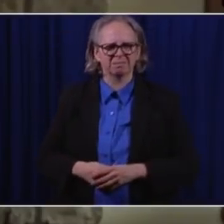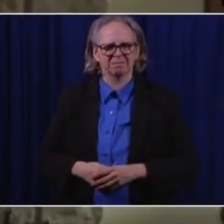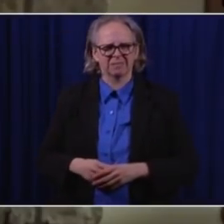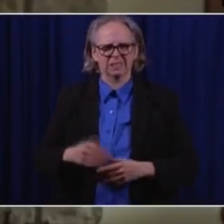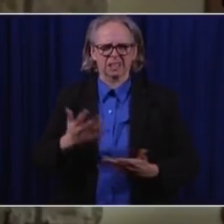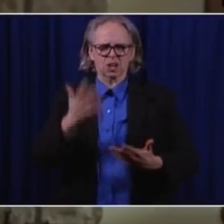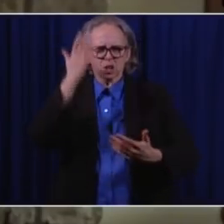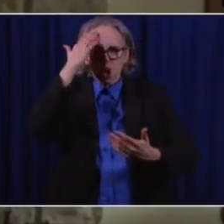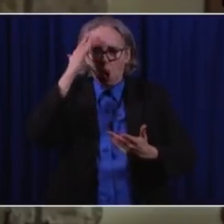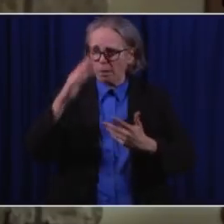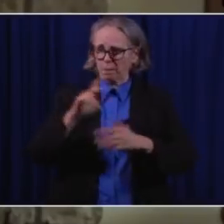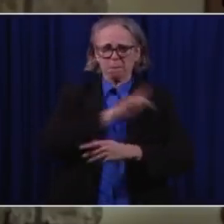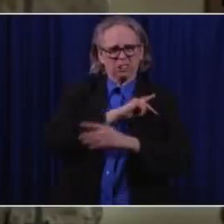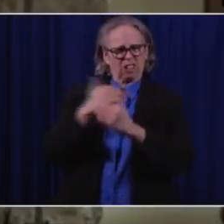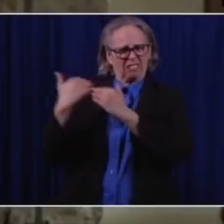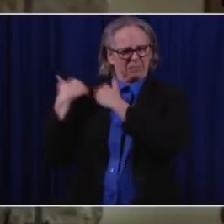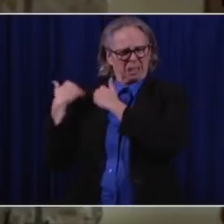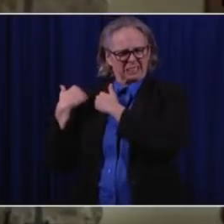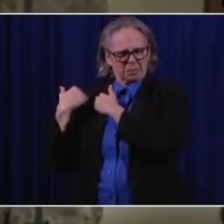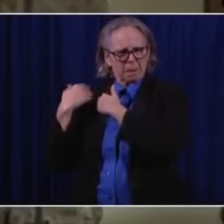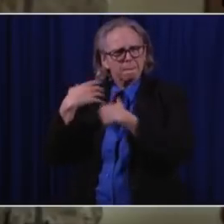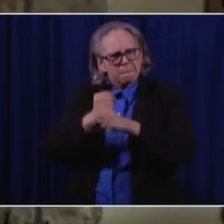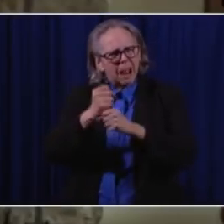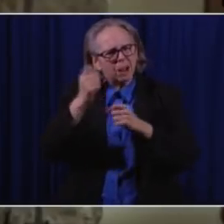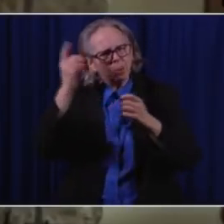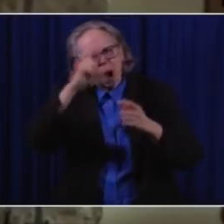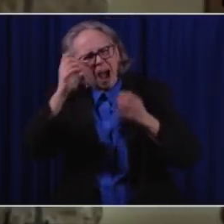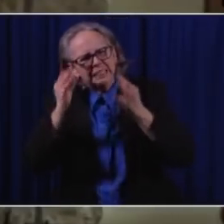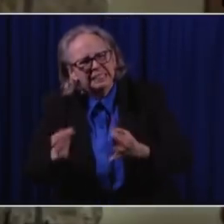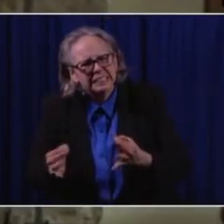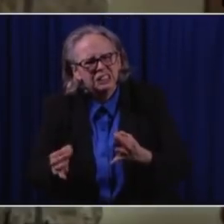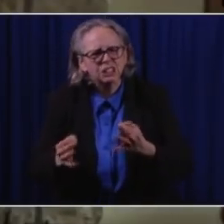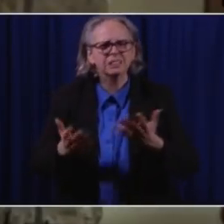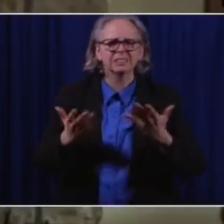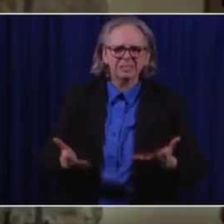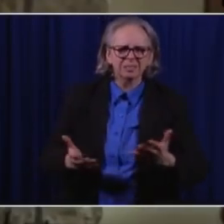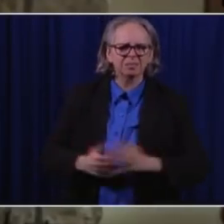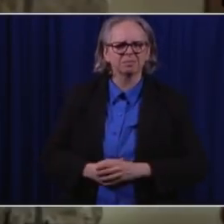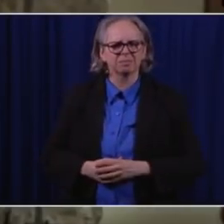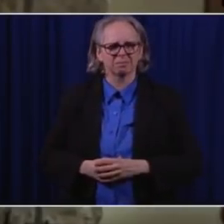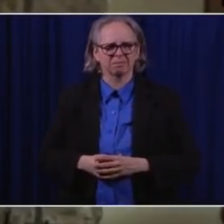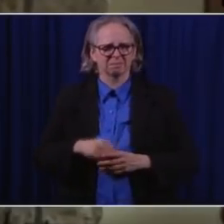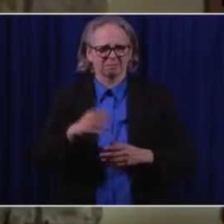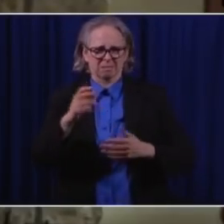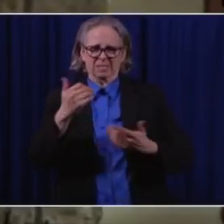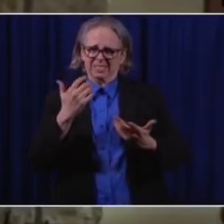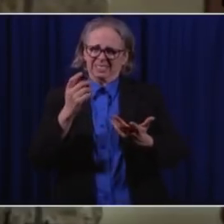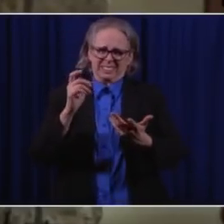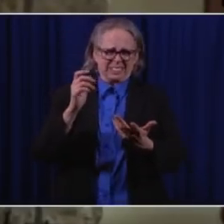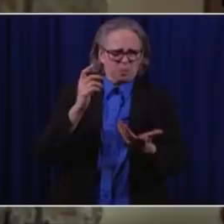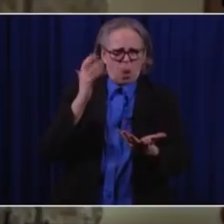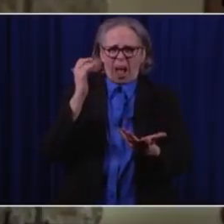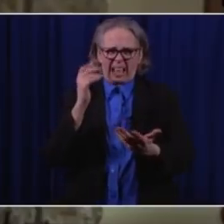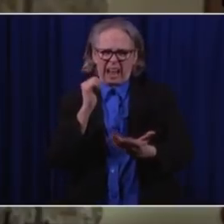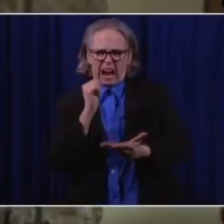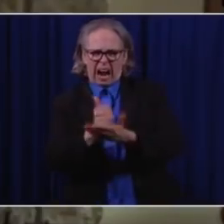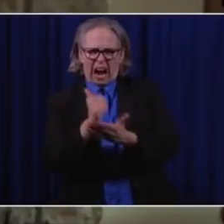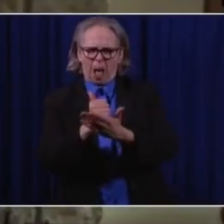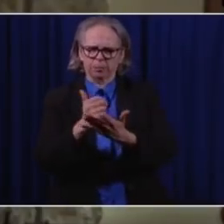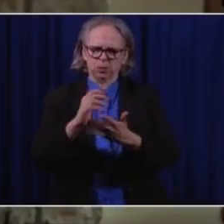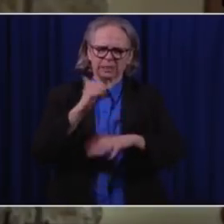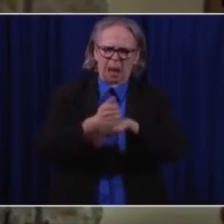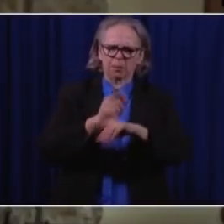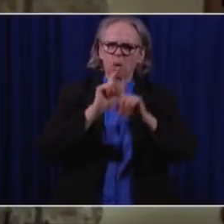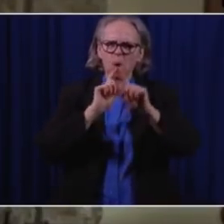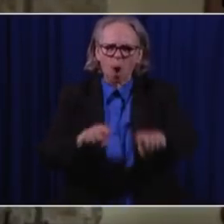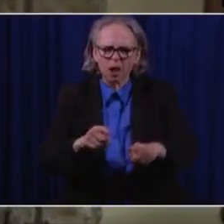those right decisions. Now, we've helped. We put in an order in regard to mask wearing in retail. It